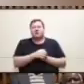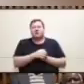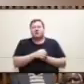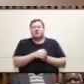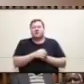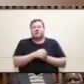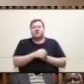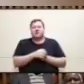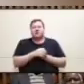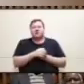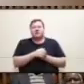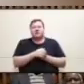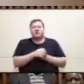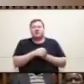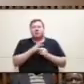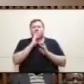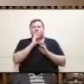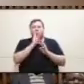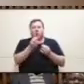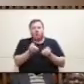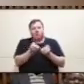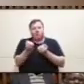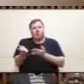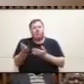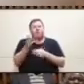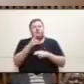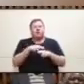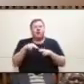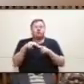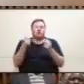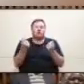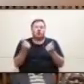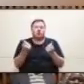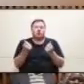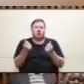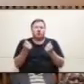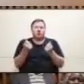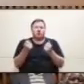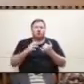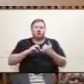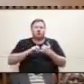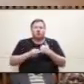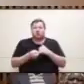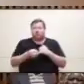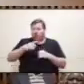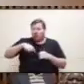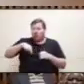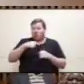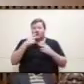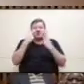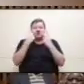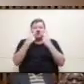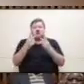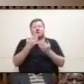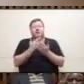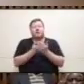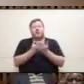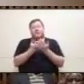report to National Treasury to try and say, let us see whether we can get to an amicable solution together. Thank